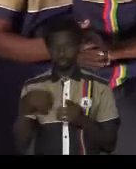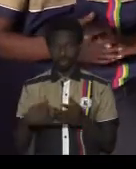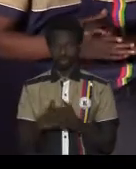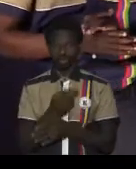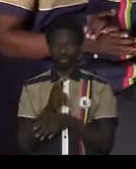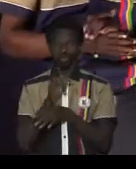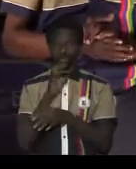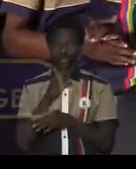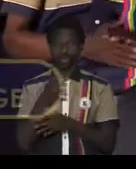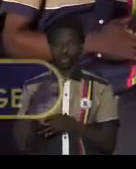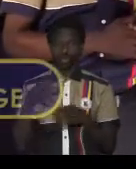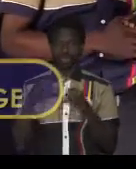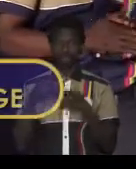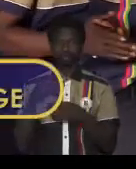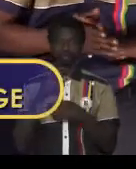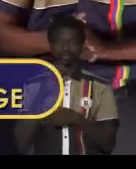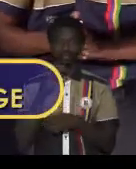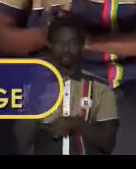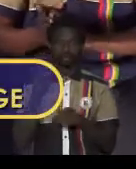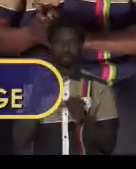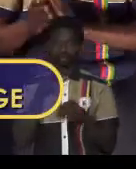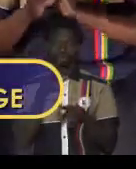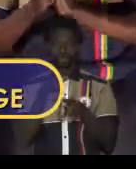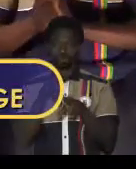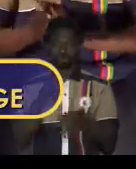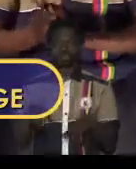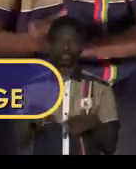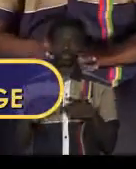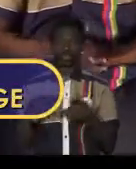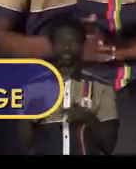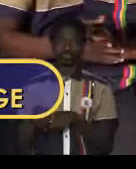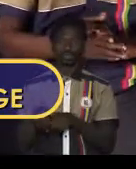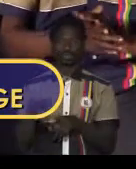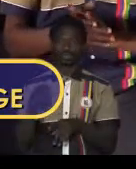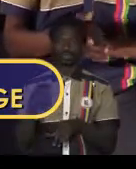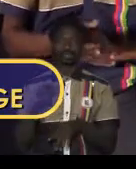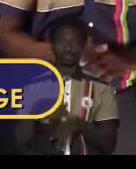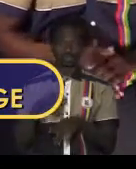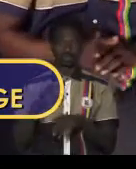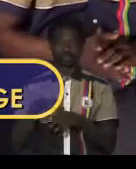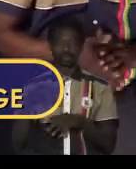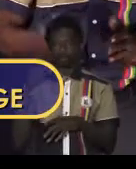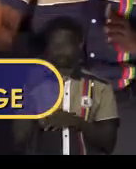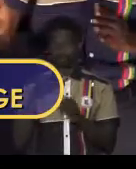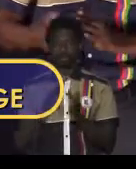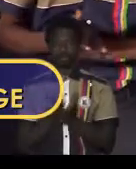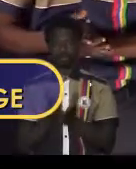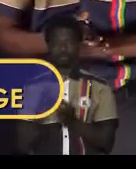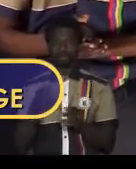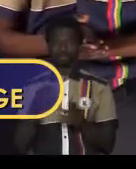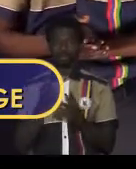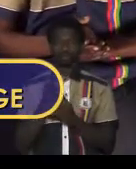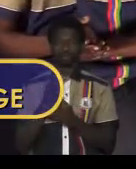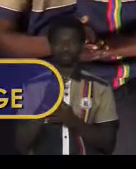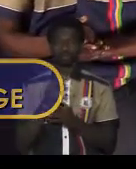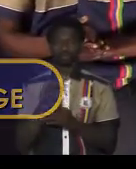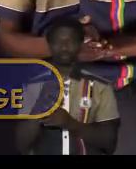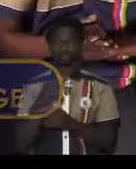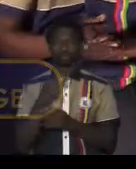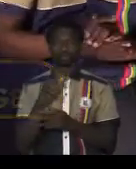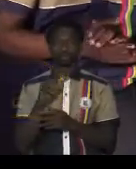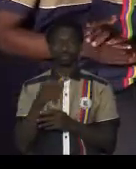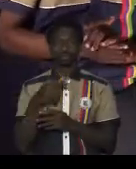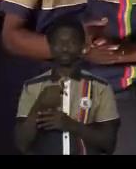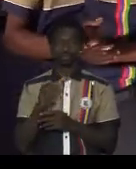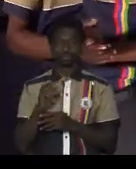uploaded. The Classroom in Your Home could be watched live on Facebook through the page showing on the screen,